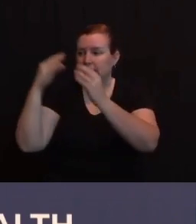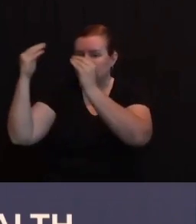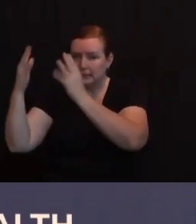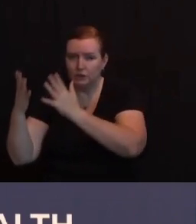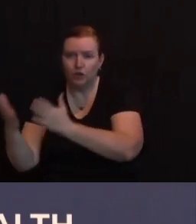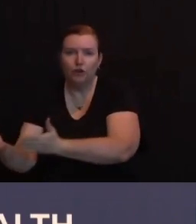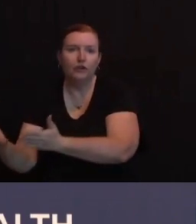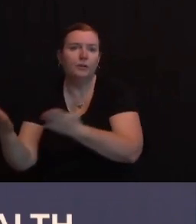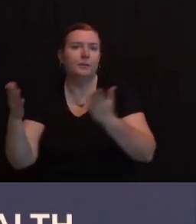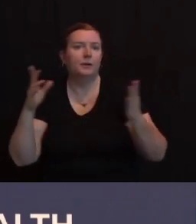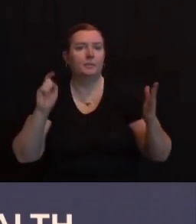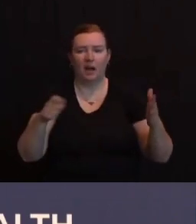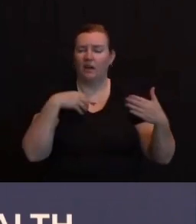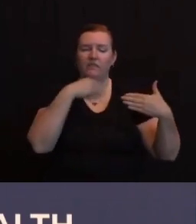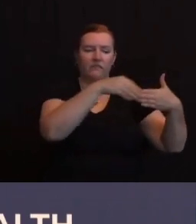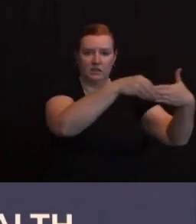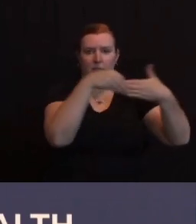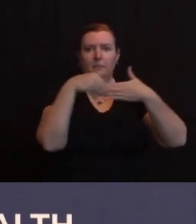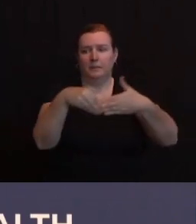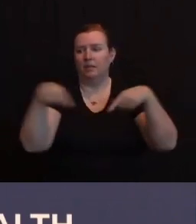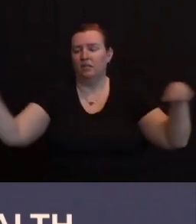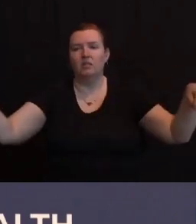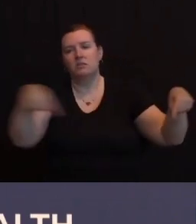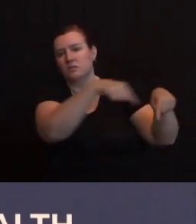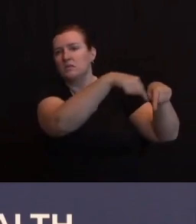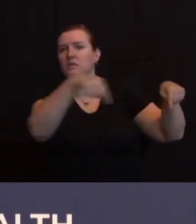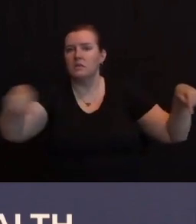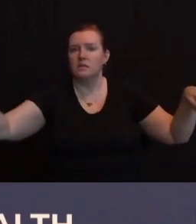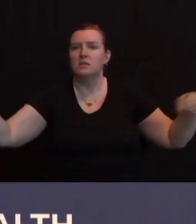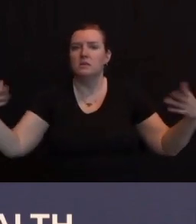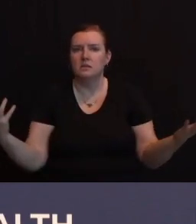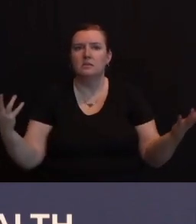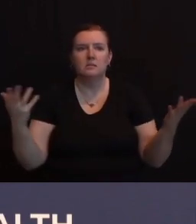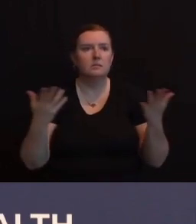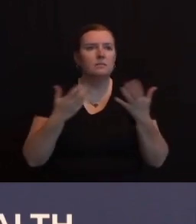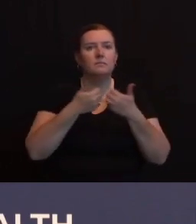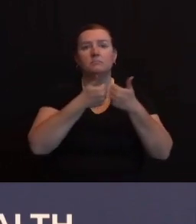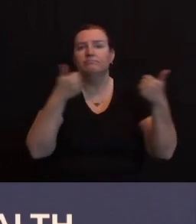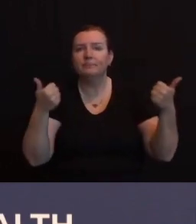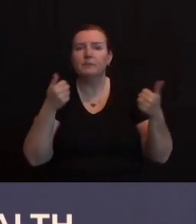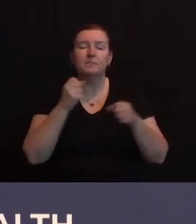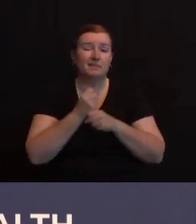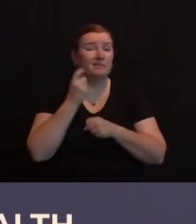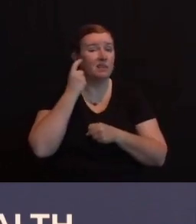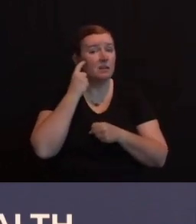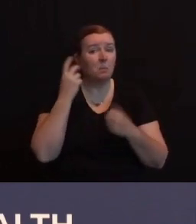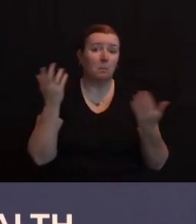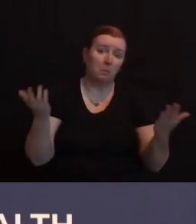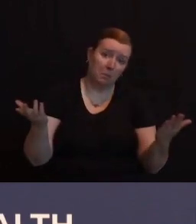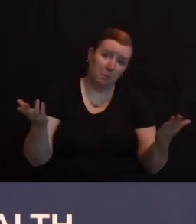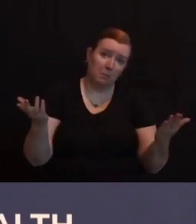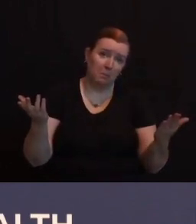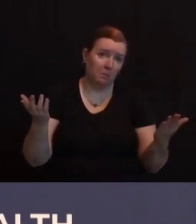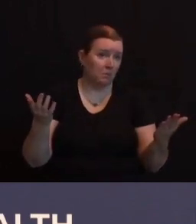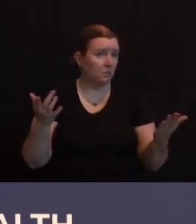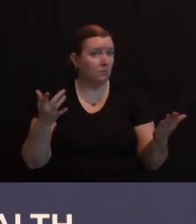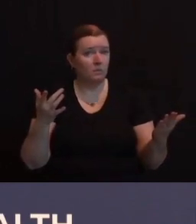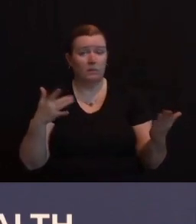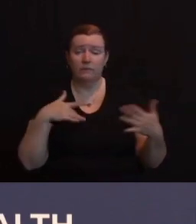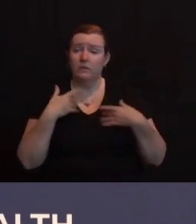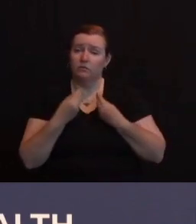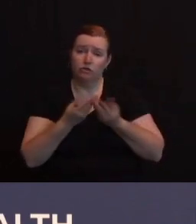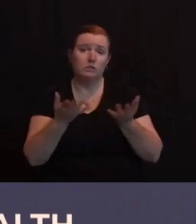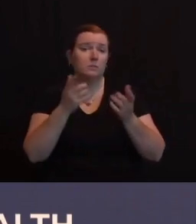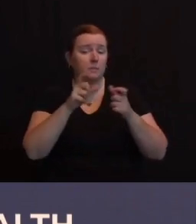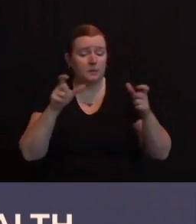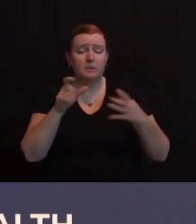flexibility to allow, if remote learning makes sense, then that's something that we want to make sure that flexibility exists.